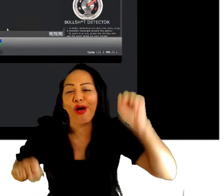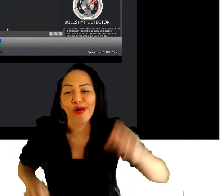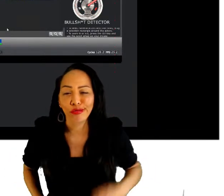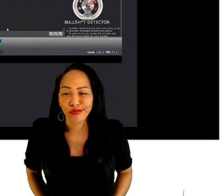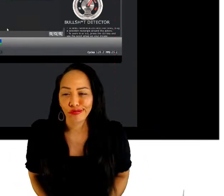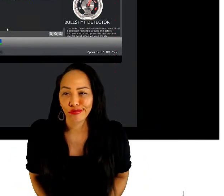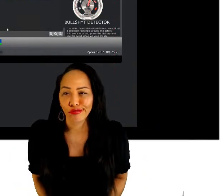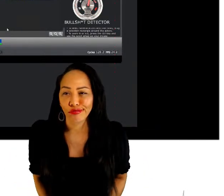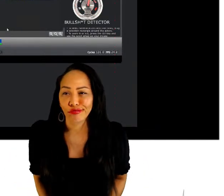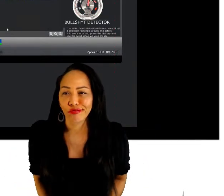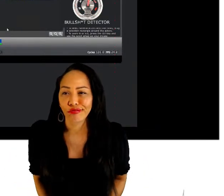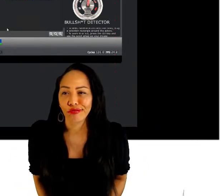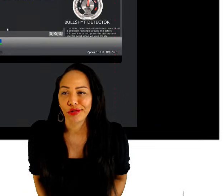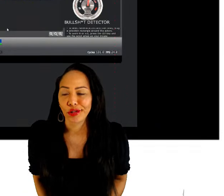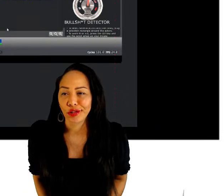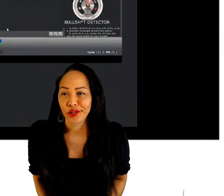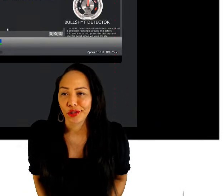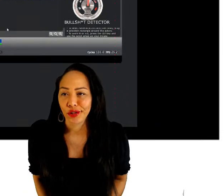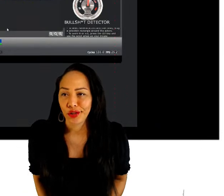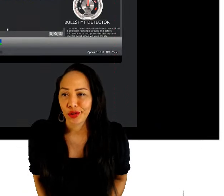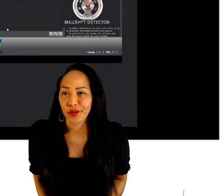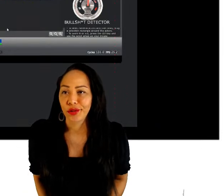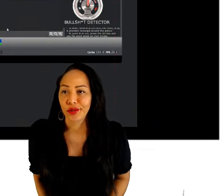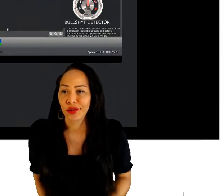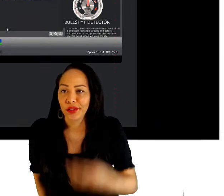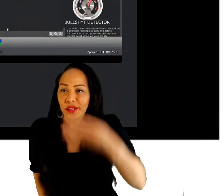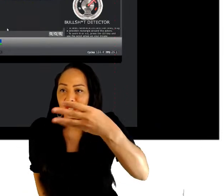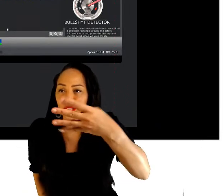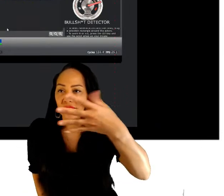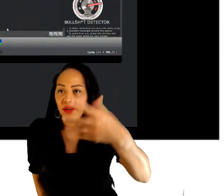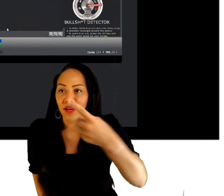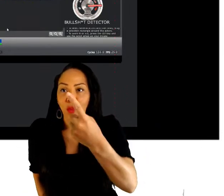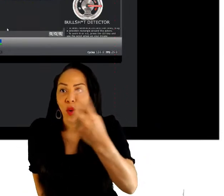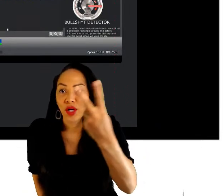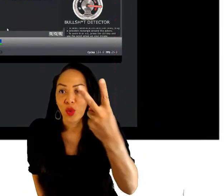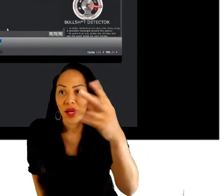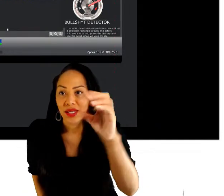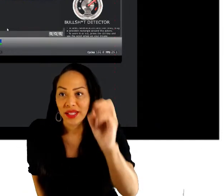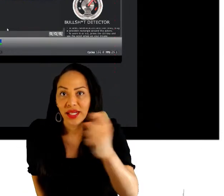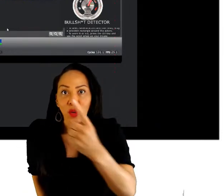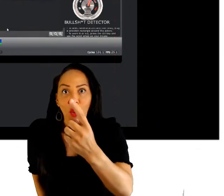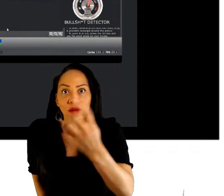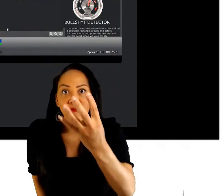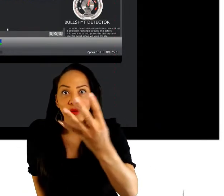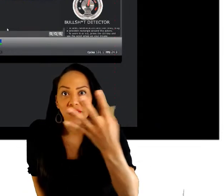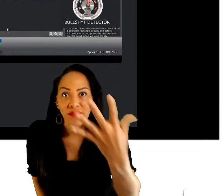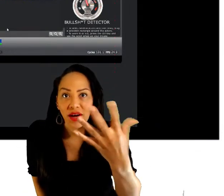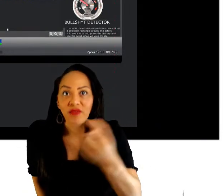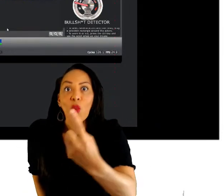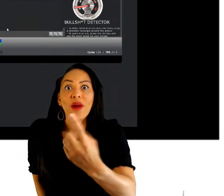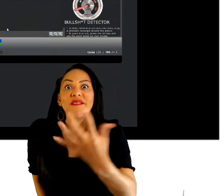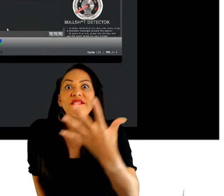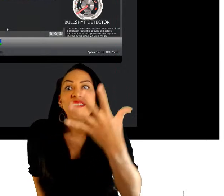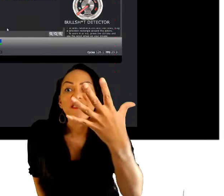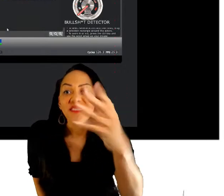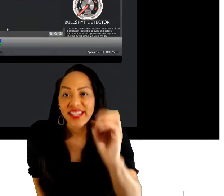We're at 90, 95, 120, 145, 150,